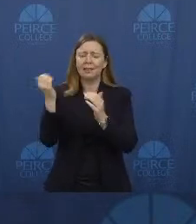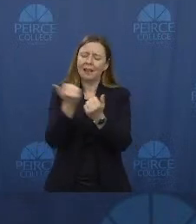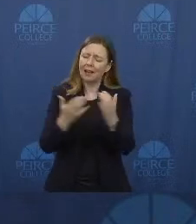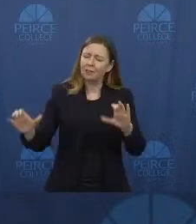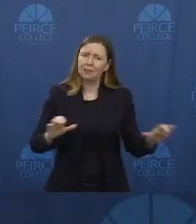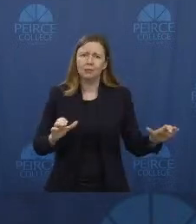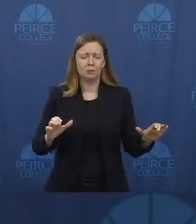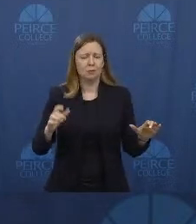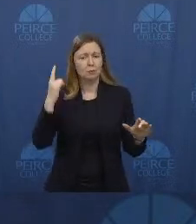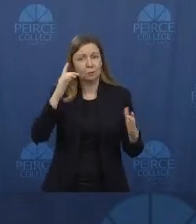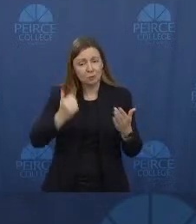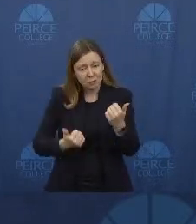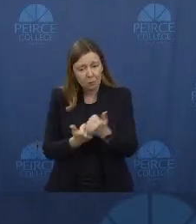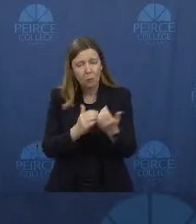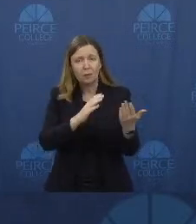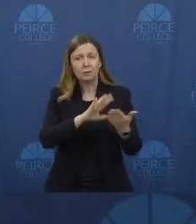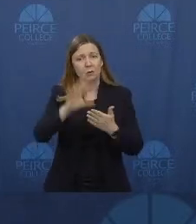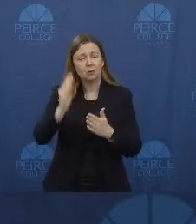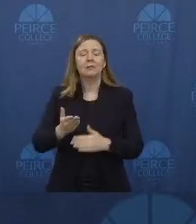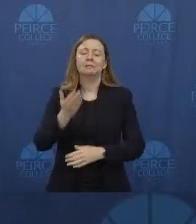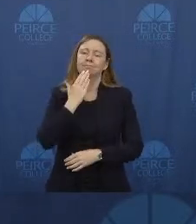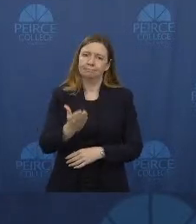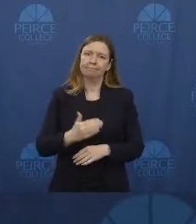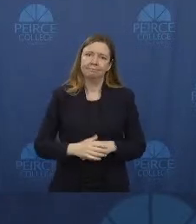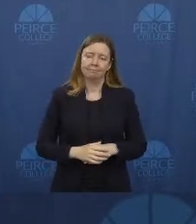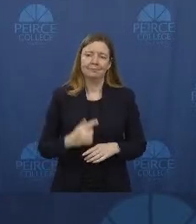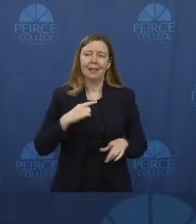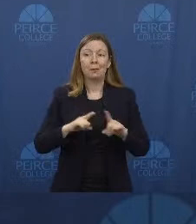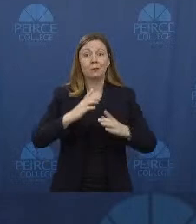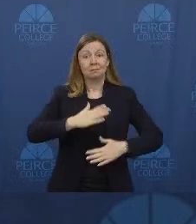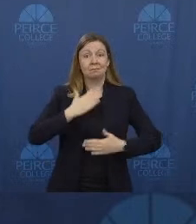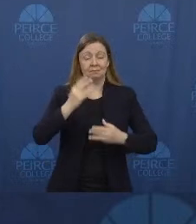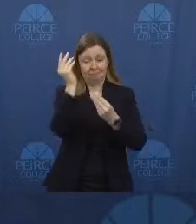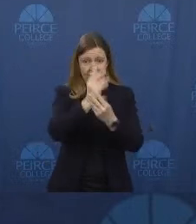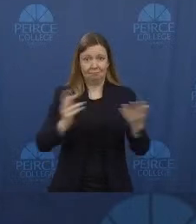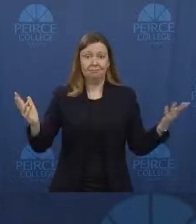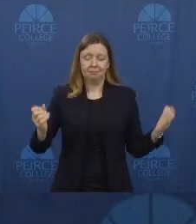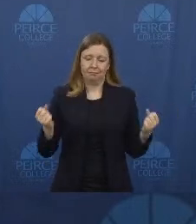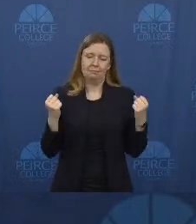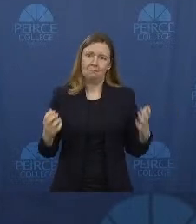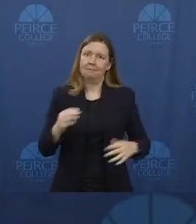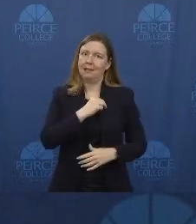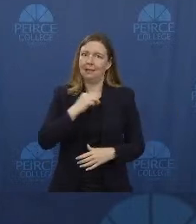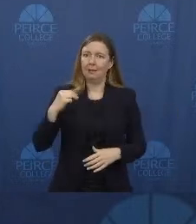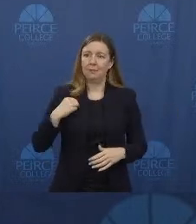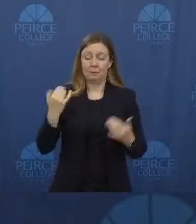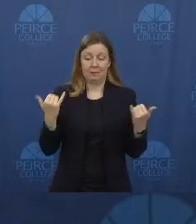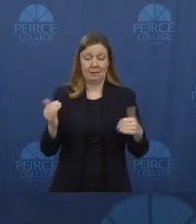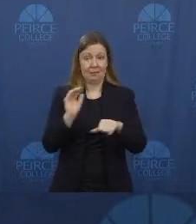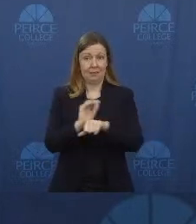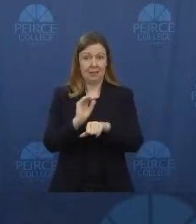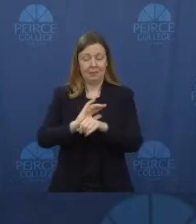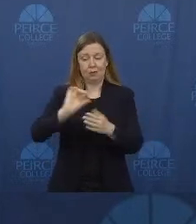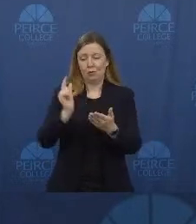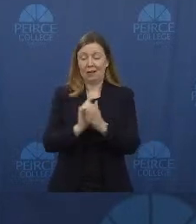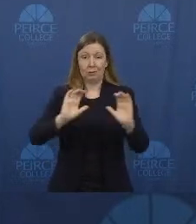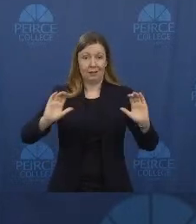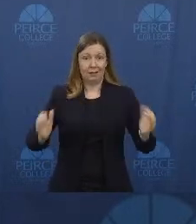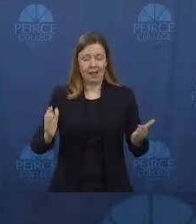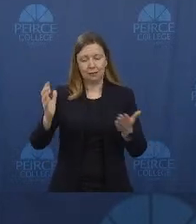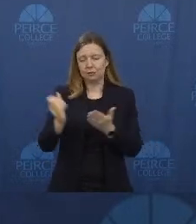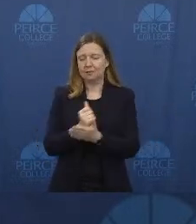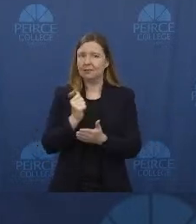support our students. I am also pleased to report that many members of this evening's graduating class